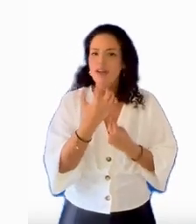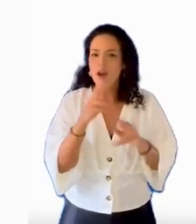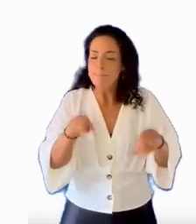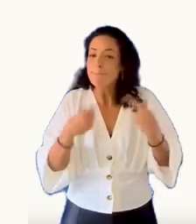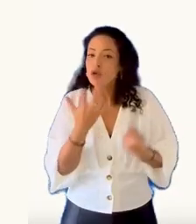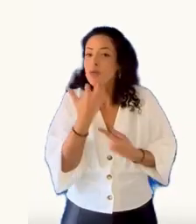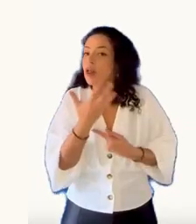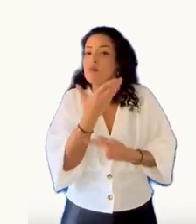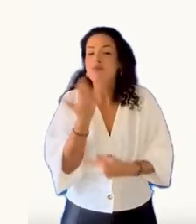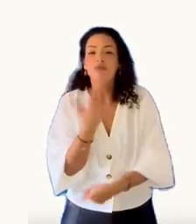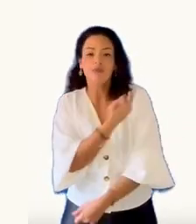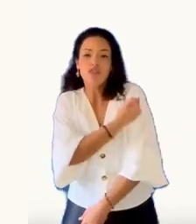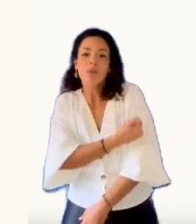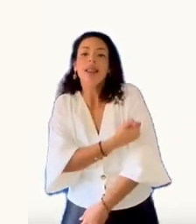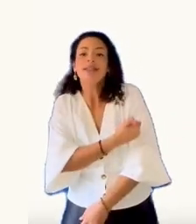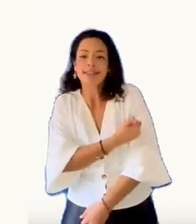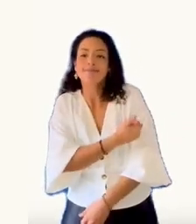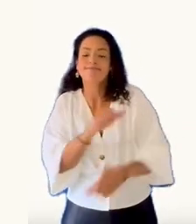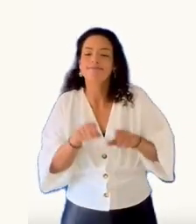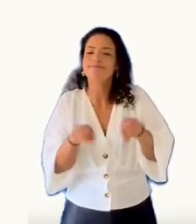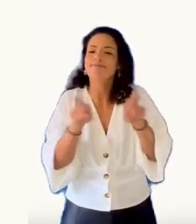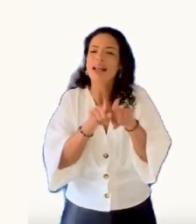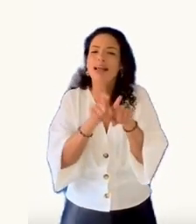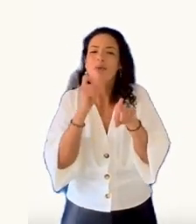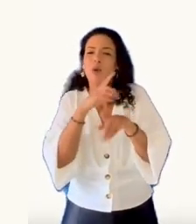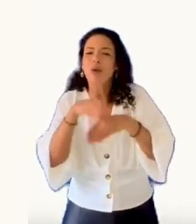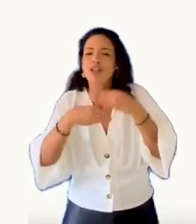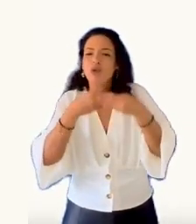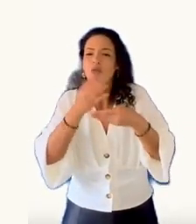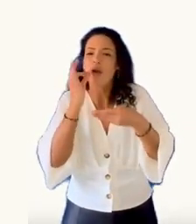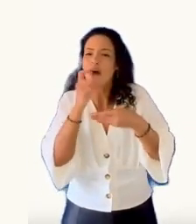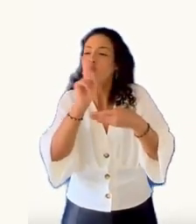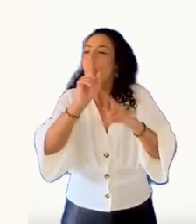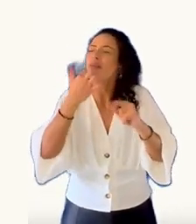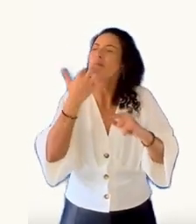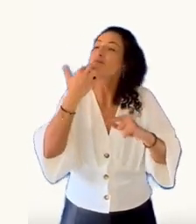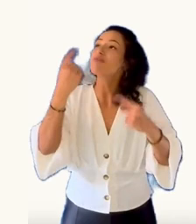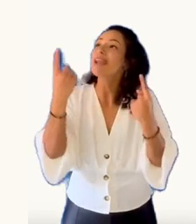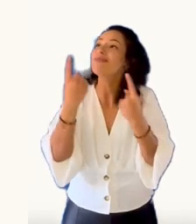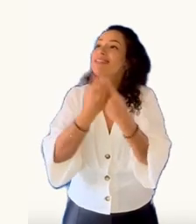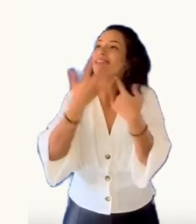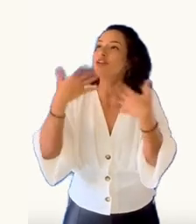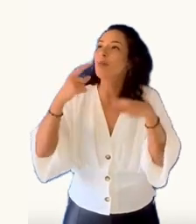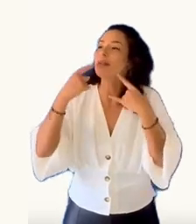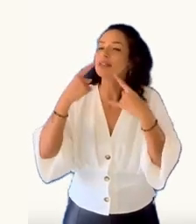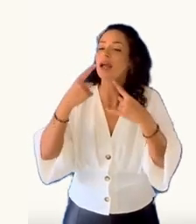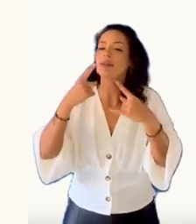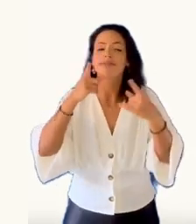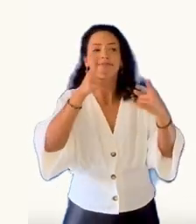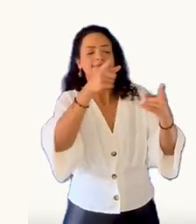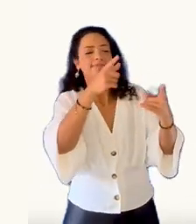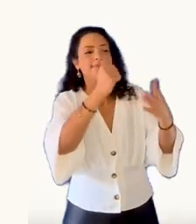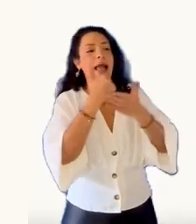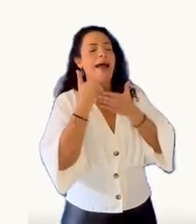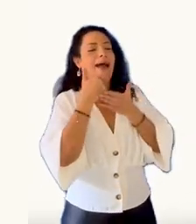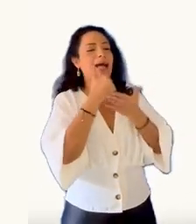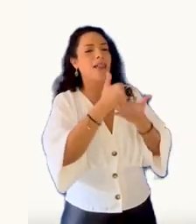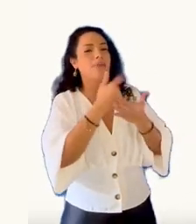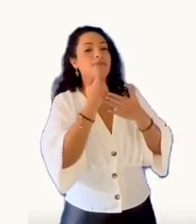vulnerability. Likewise, the boy in the story asks, "What's the bravest thing you've ever said?" "Help," said the